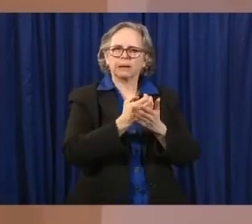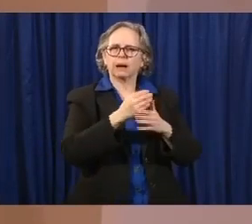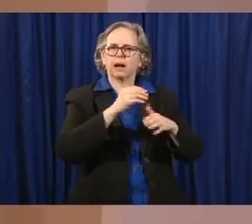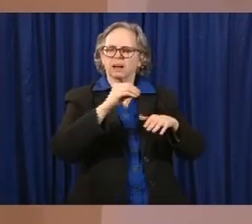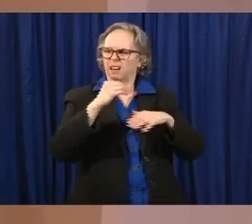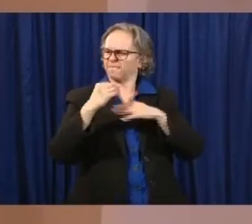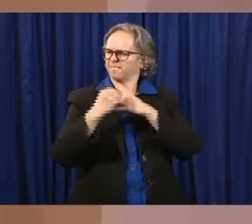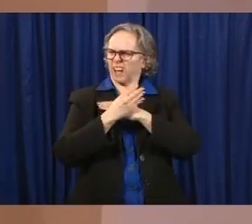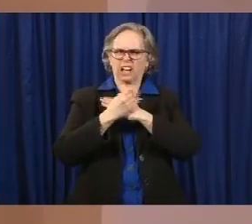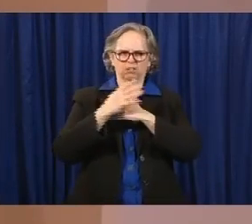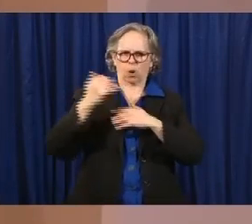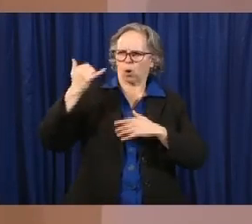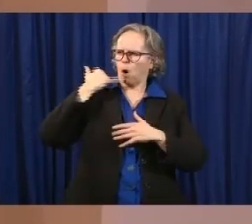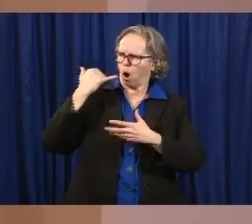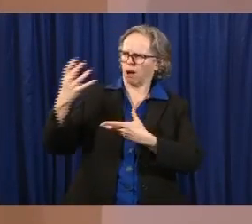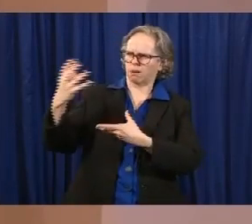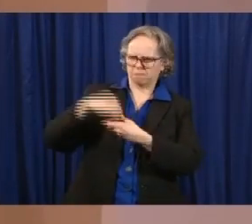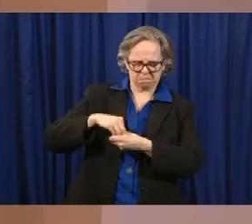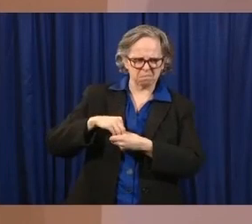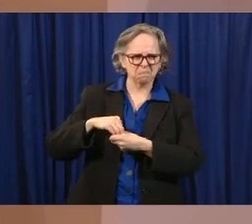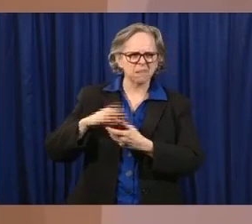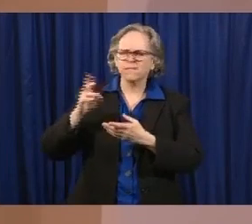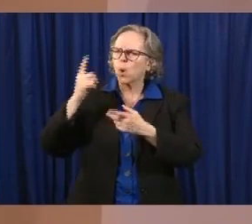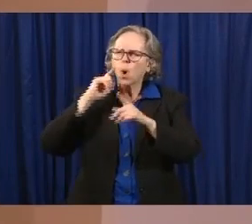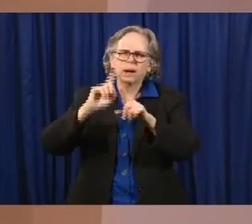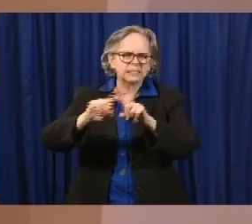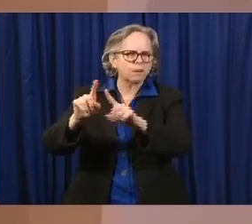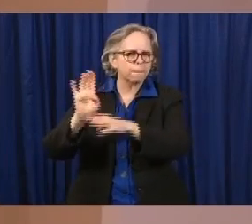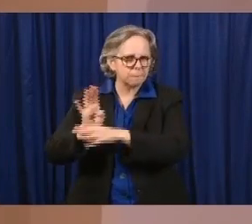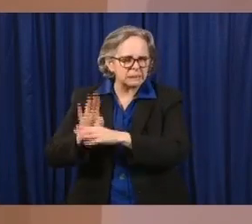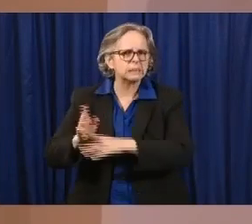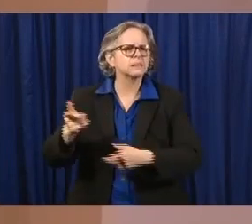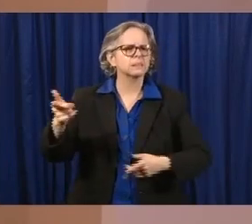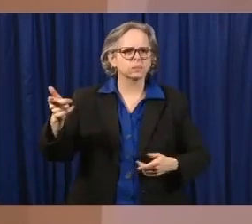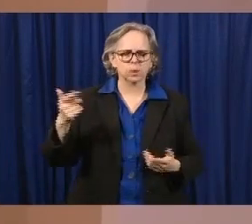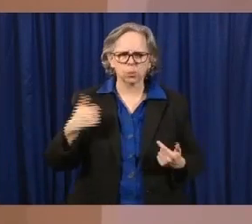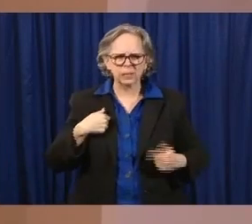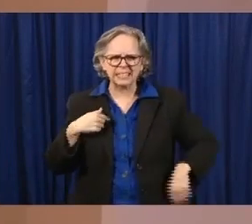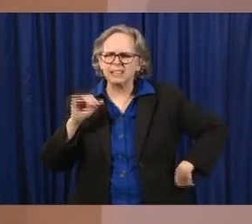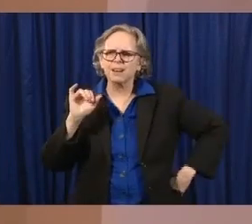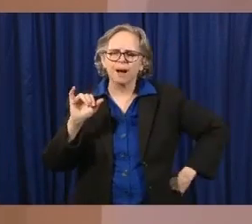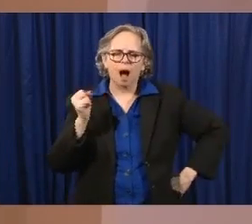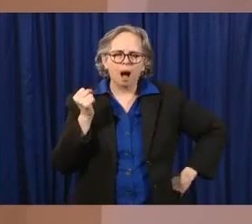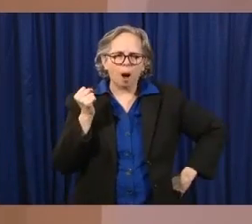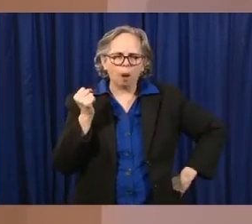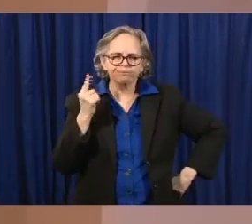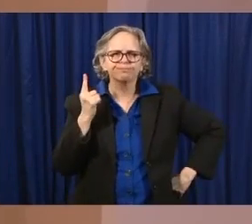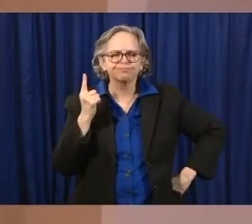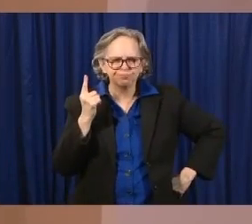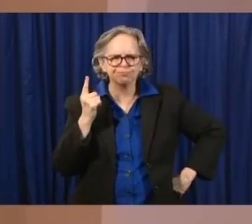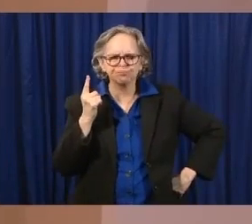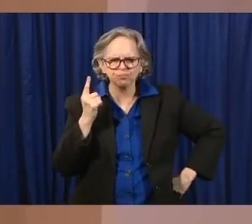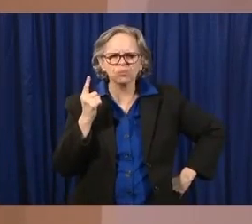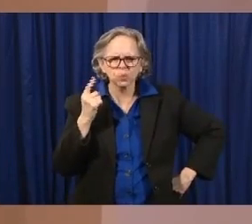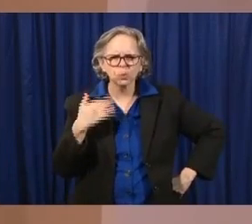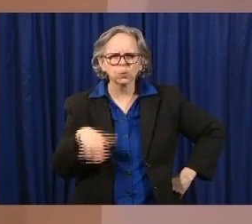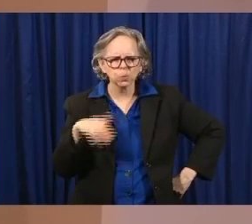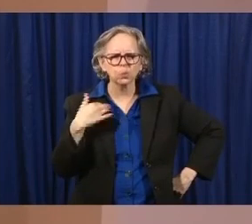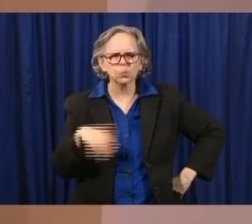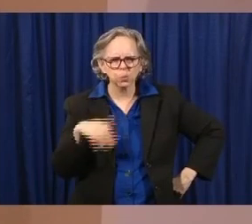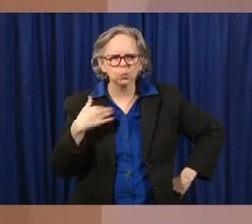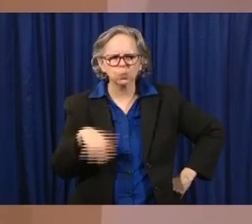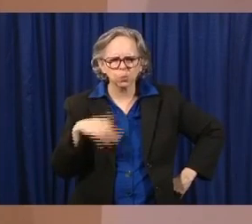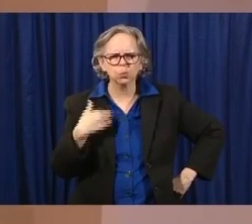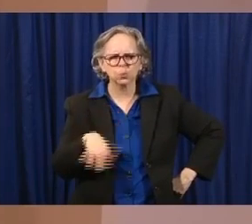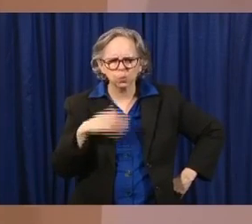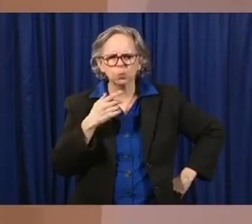businesses who are involved with that were saying. We understand. We want to make sure you understand that we are taking the